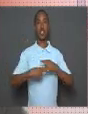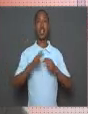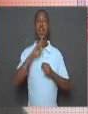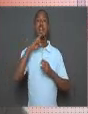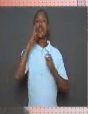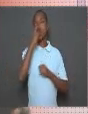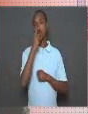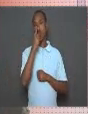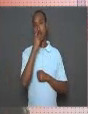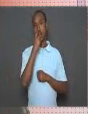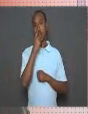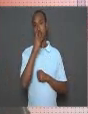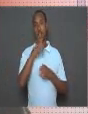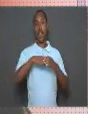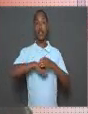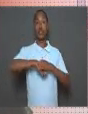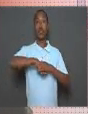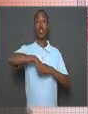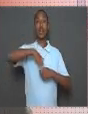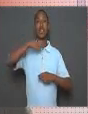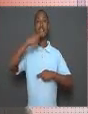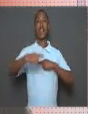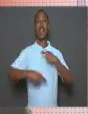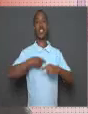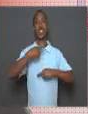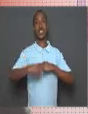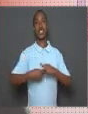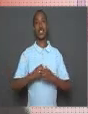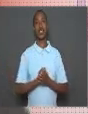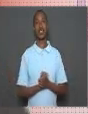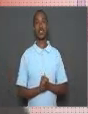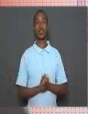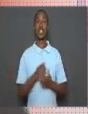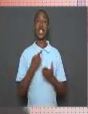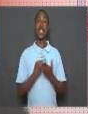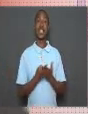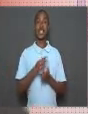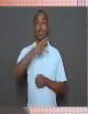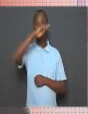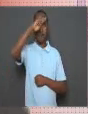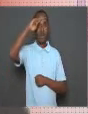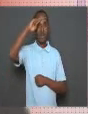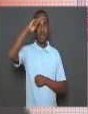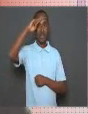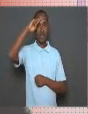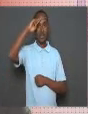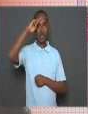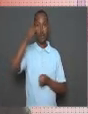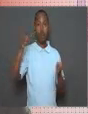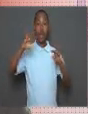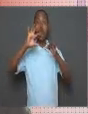are usually exothermic reactions. This is because when a